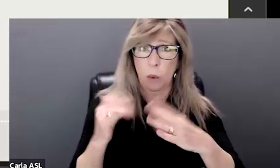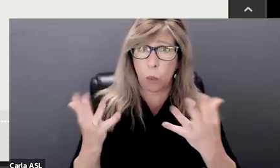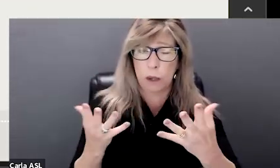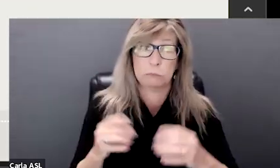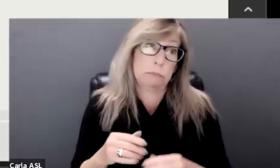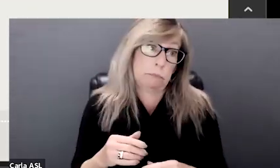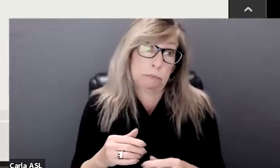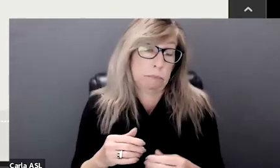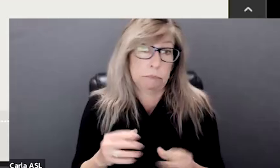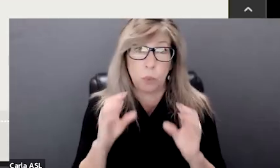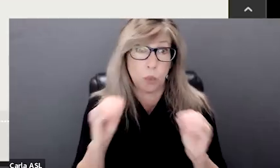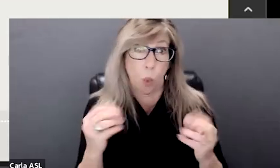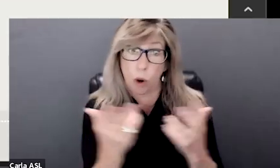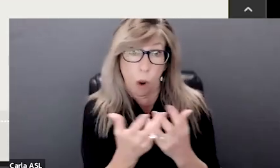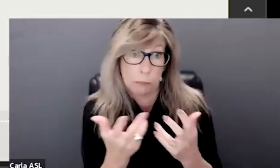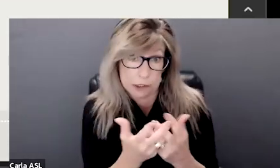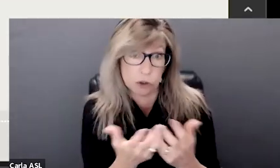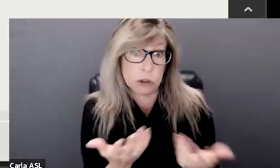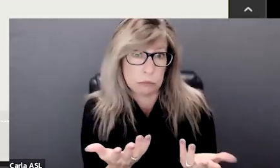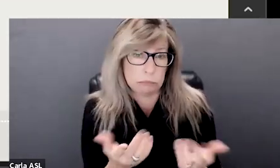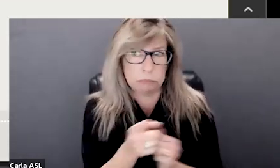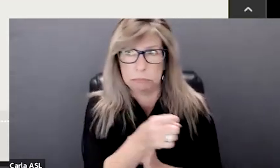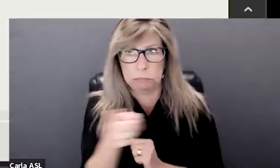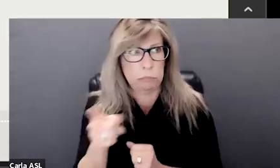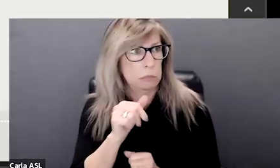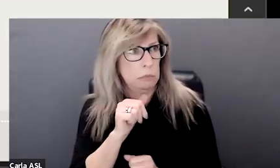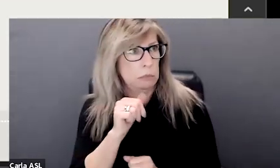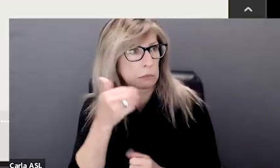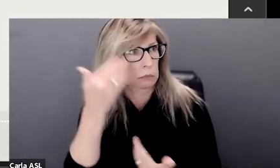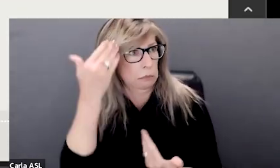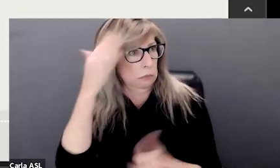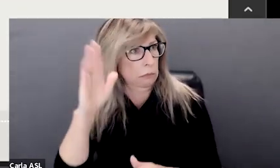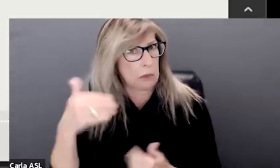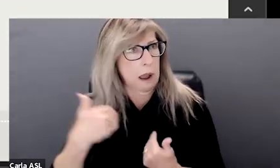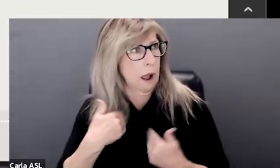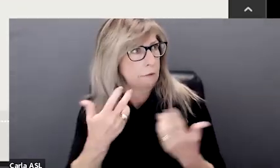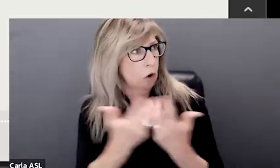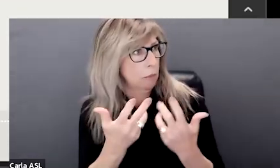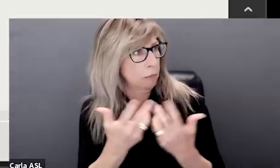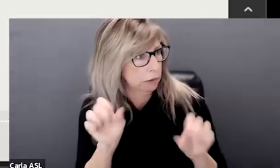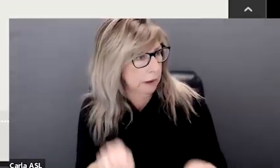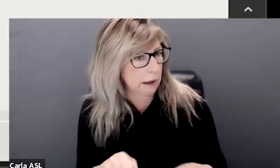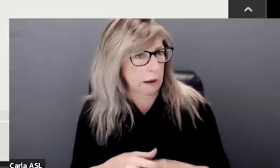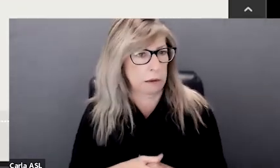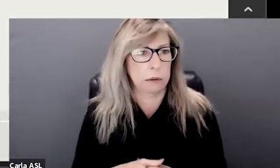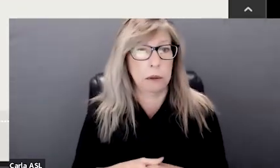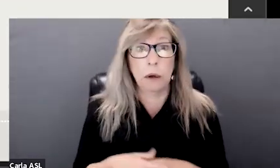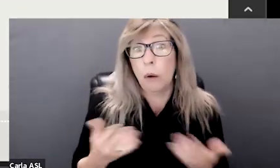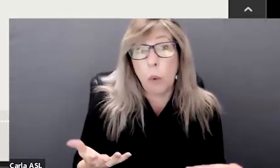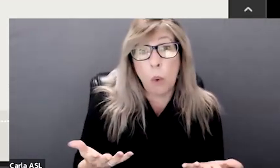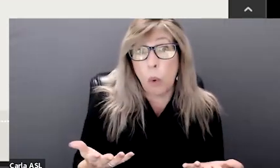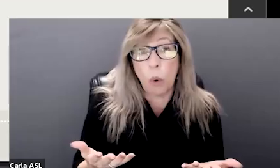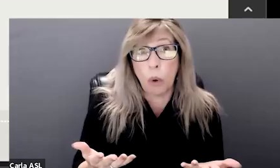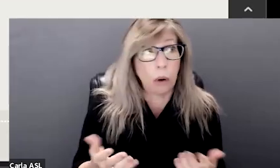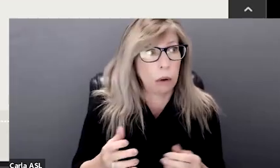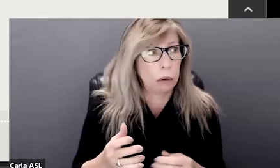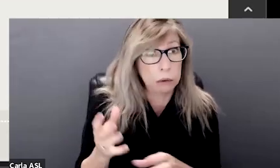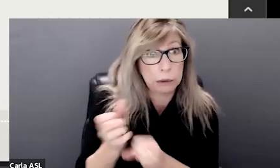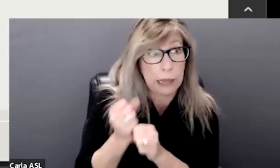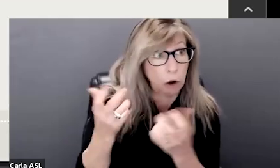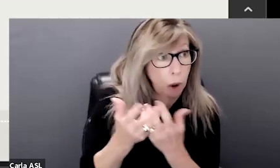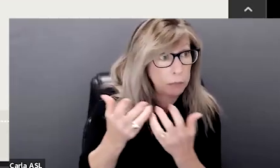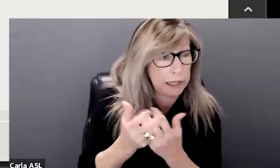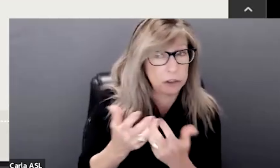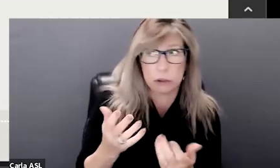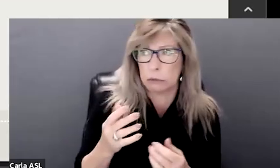people lack awareness that accommodation is available, or the process may be overcomplicated. It may come in the